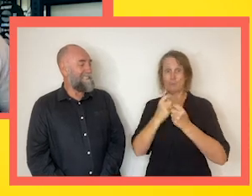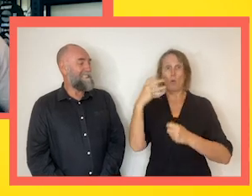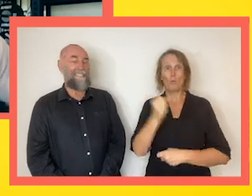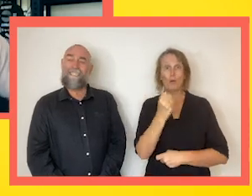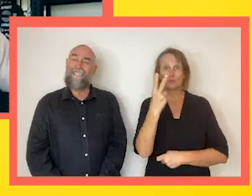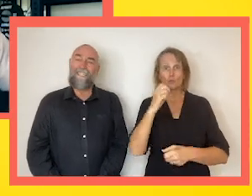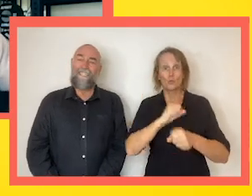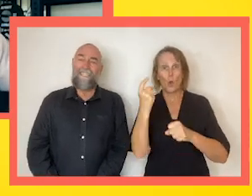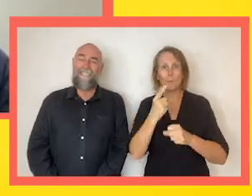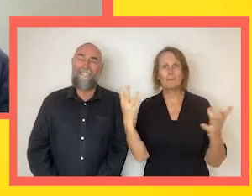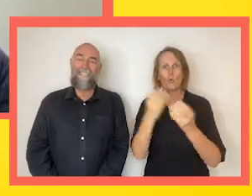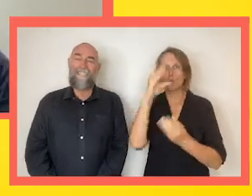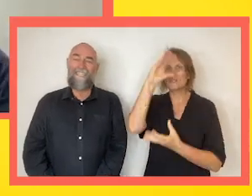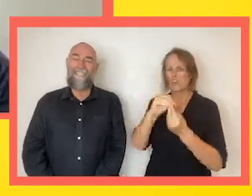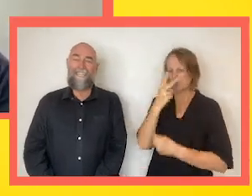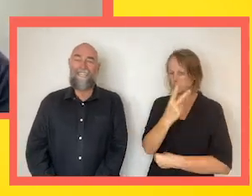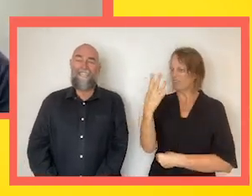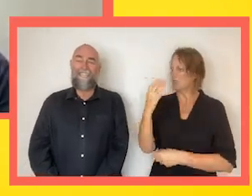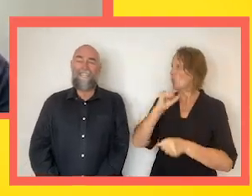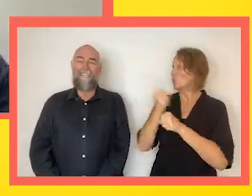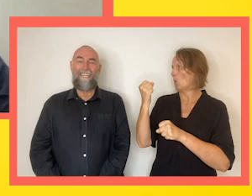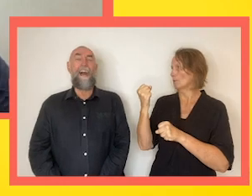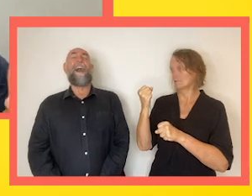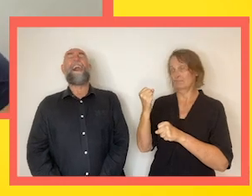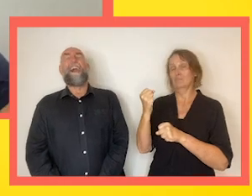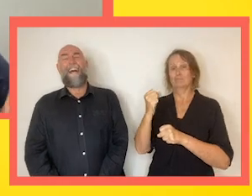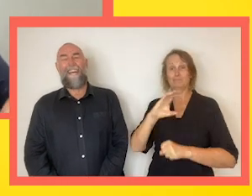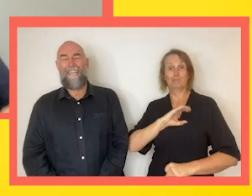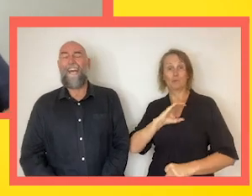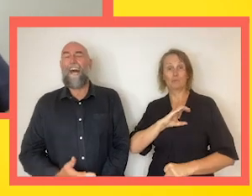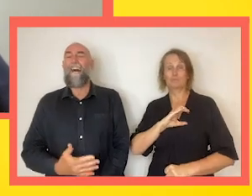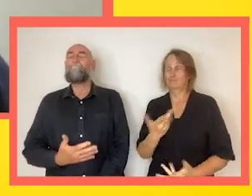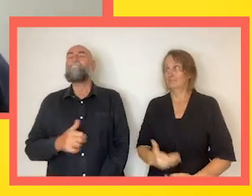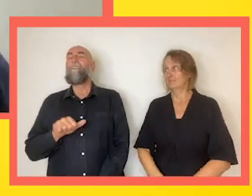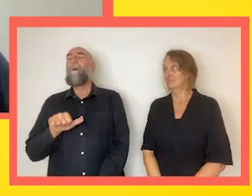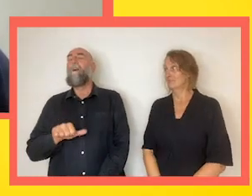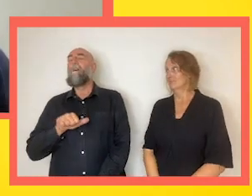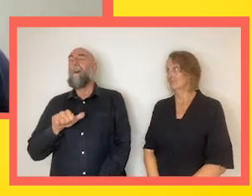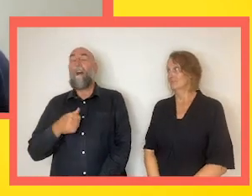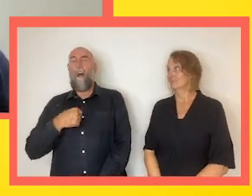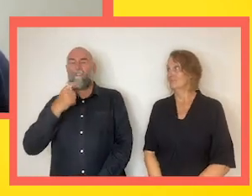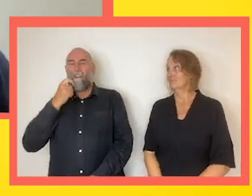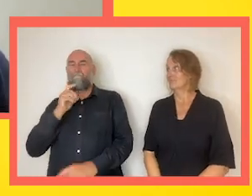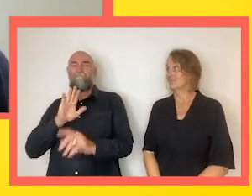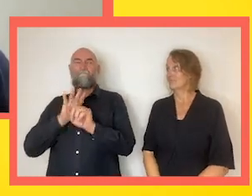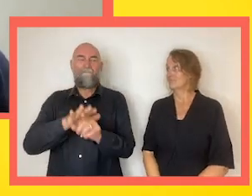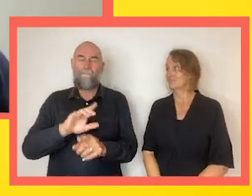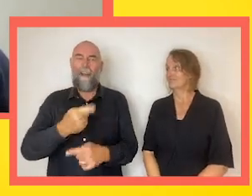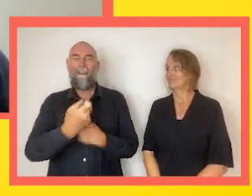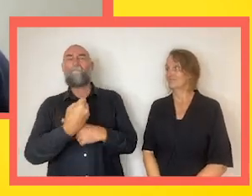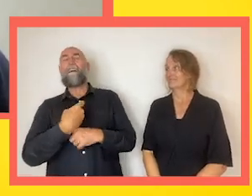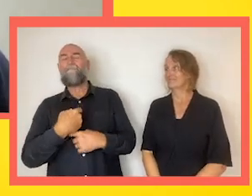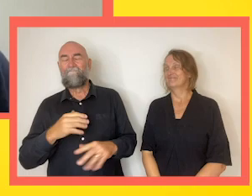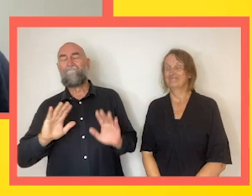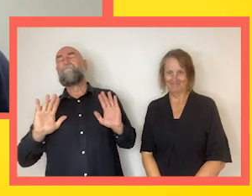gold medals, Kurt. And 12 silver. All right, then my little sledge at the top of the show has got cut down.